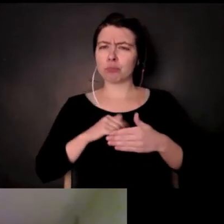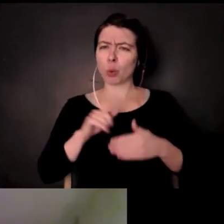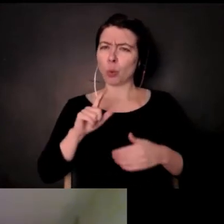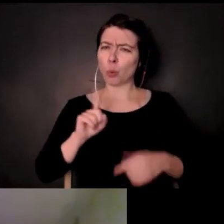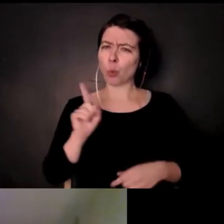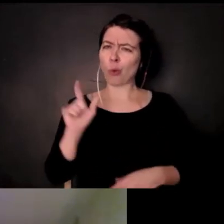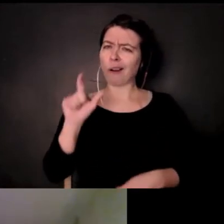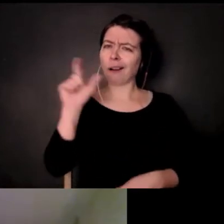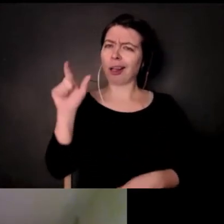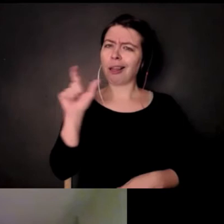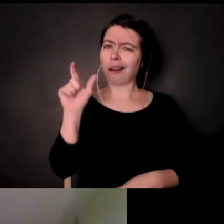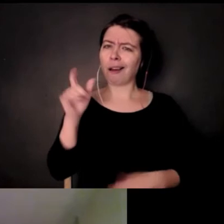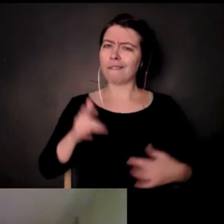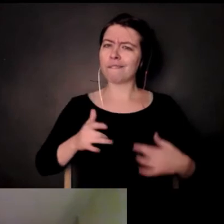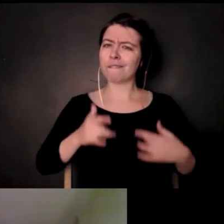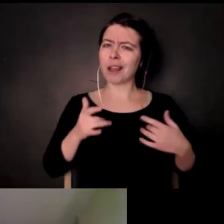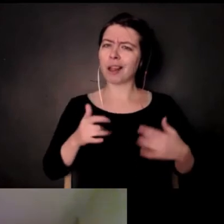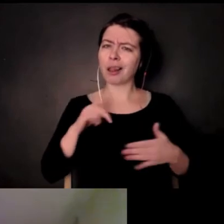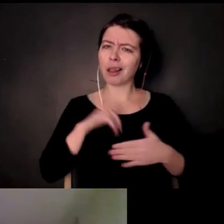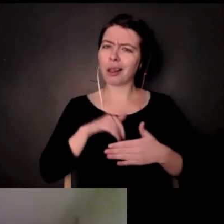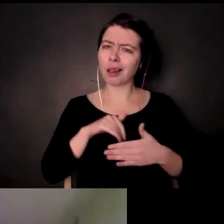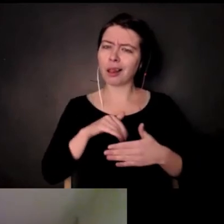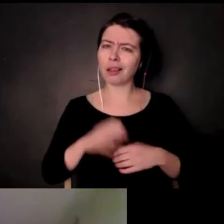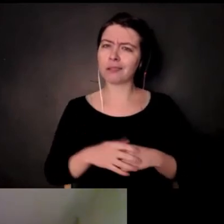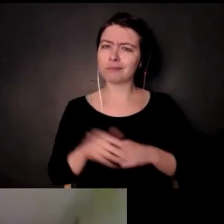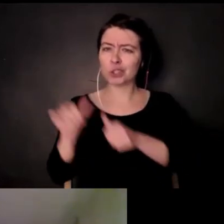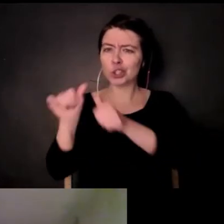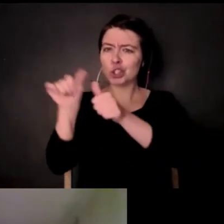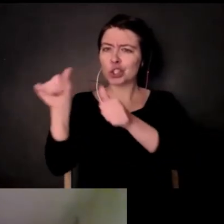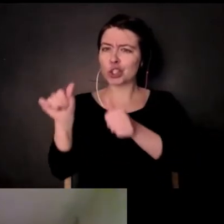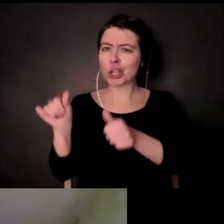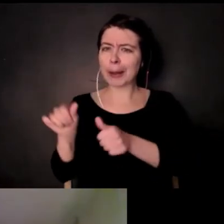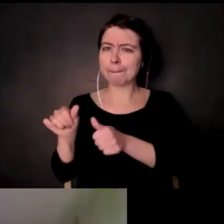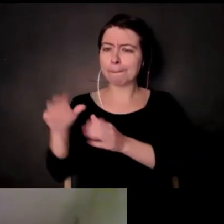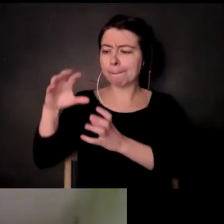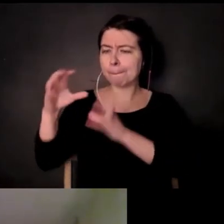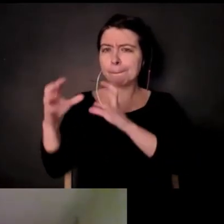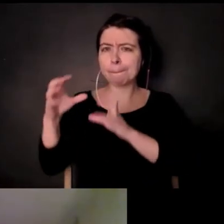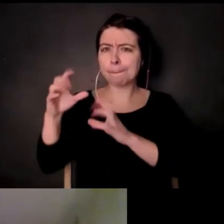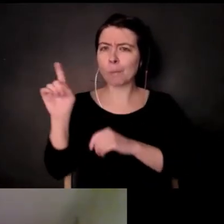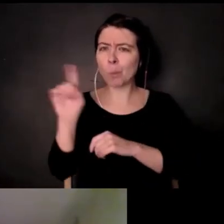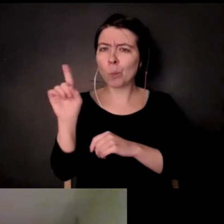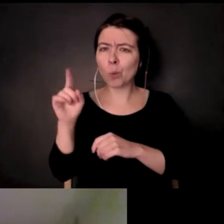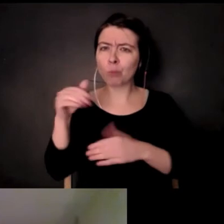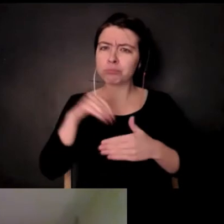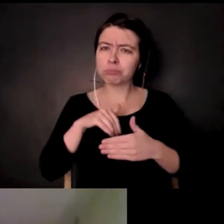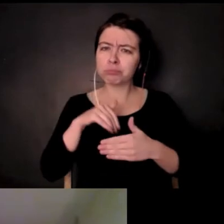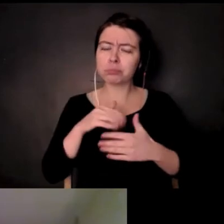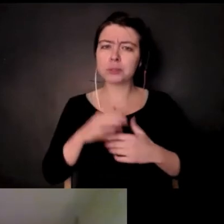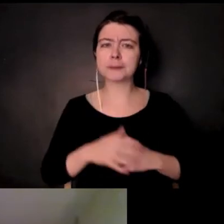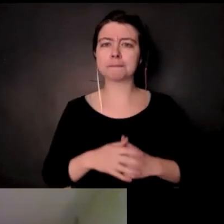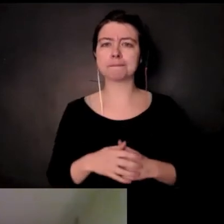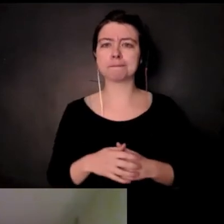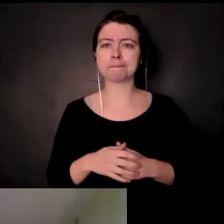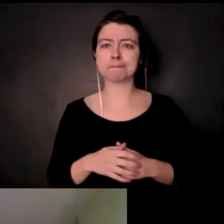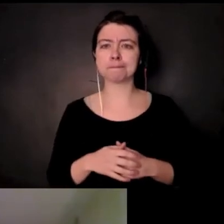And once you've done that, Let's just take a couple of deep breaths and then we can come